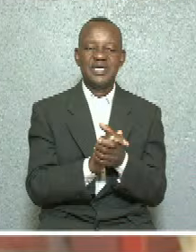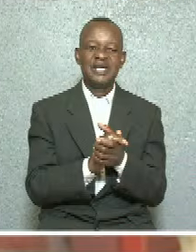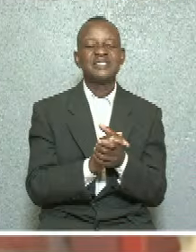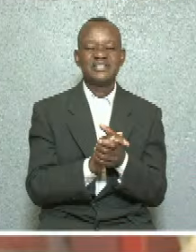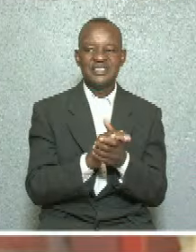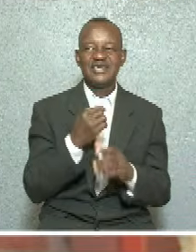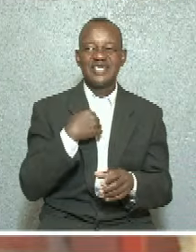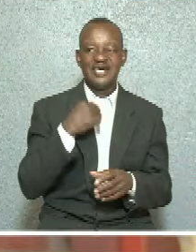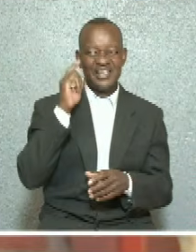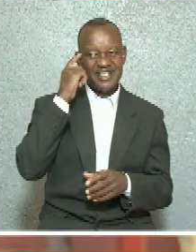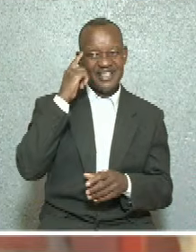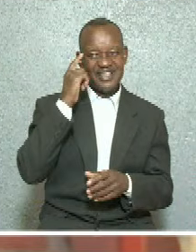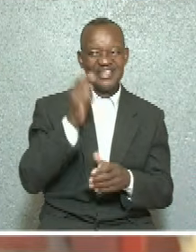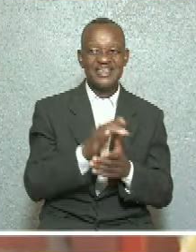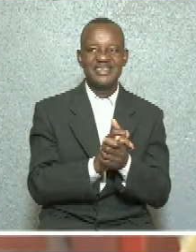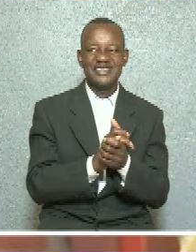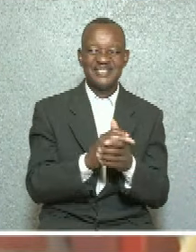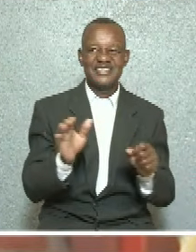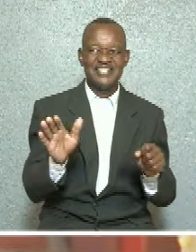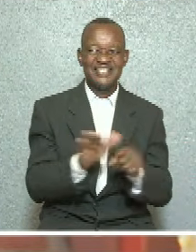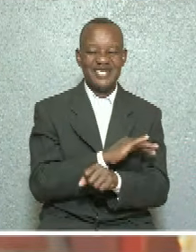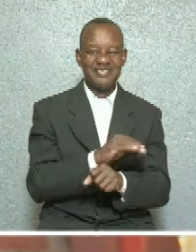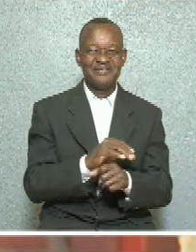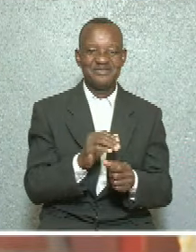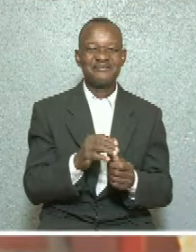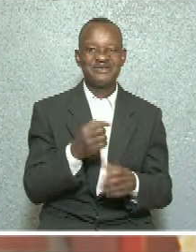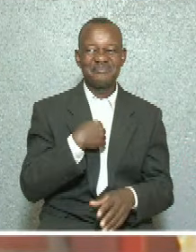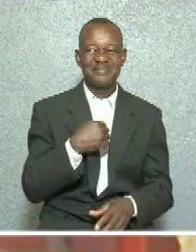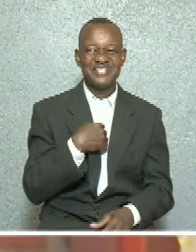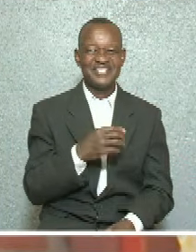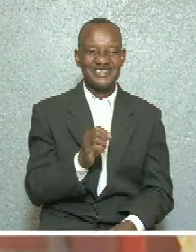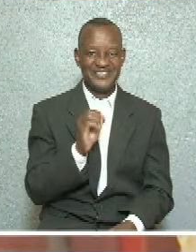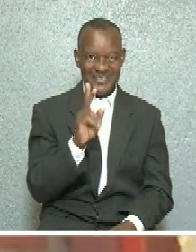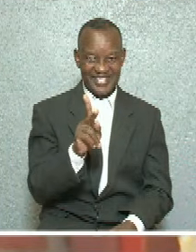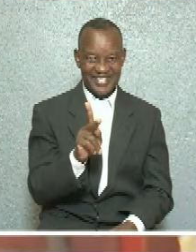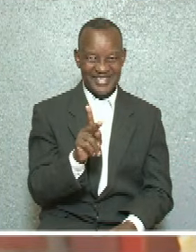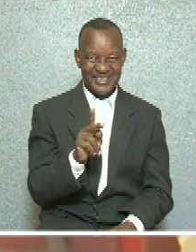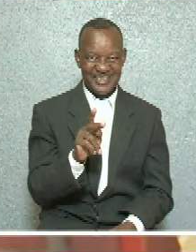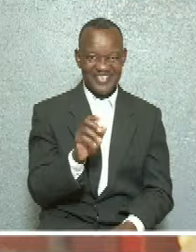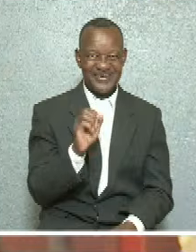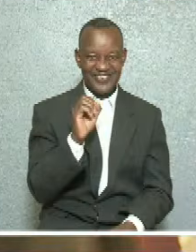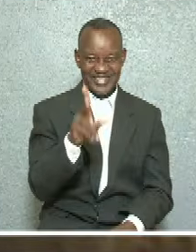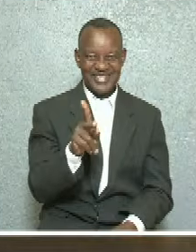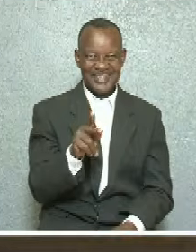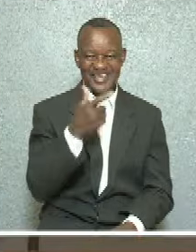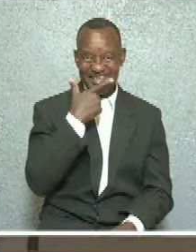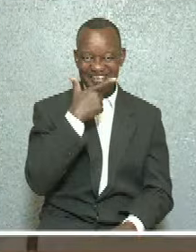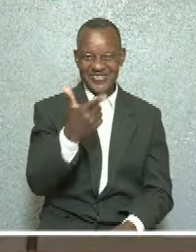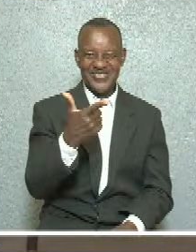Did I do well? Am I okay? Very well. Okay, thank you. All right, thank you.